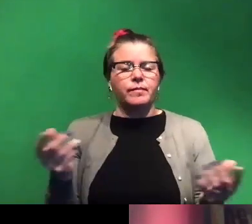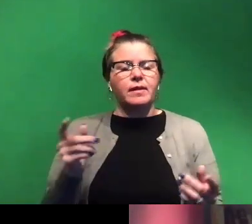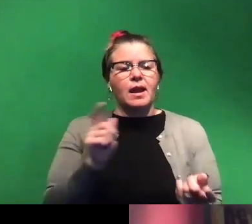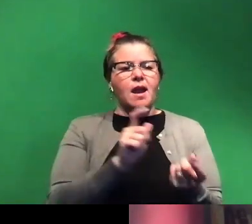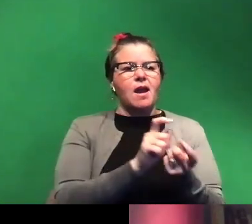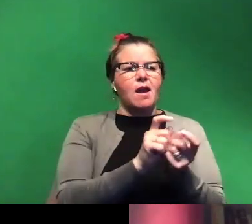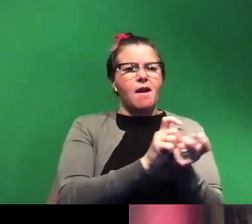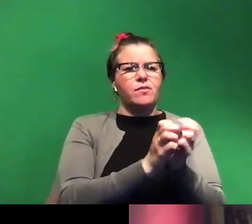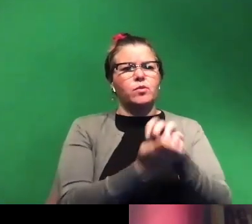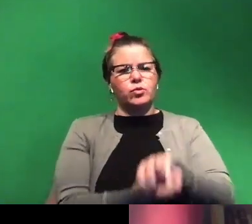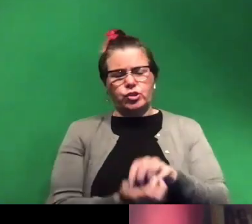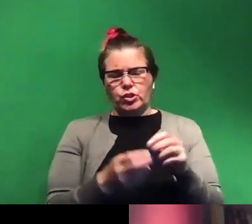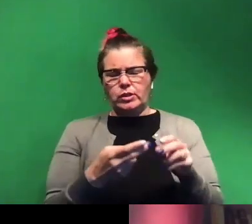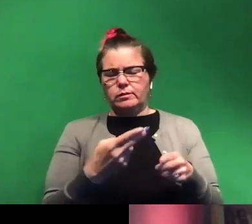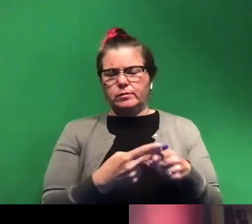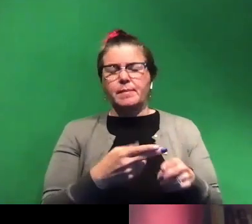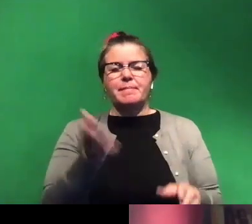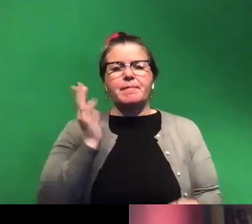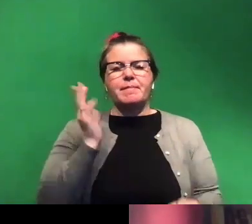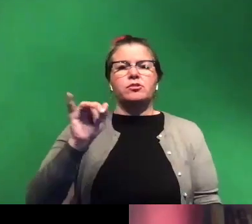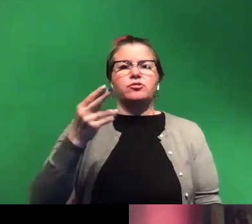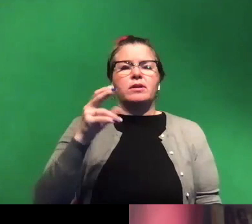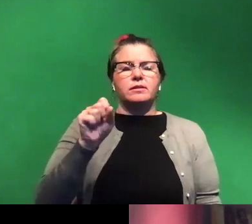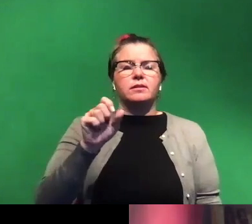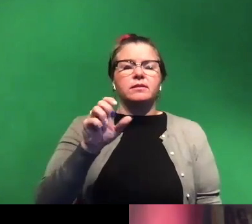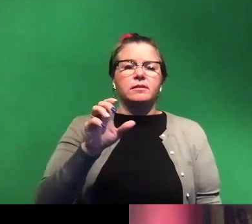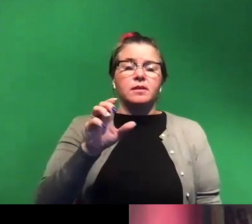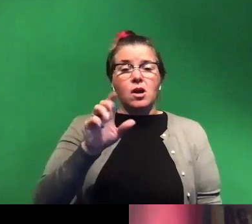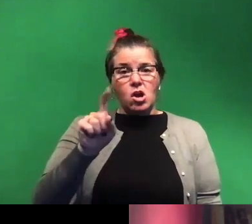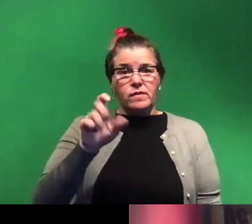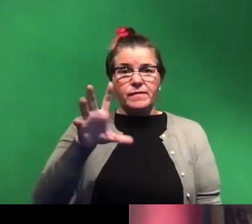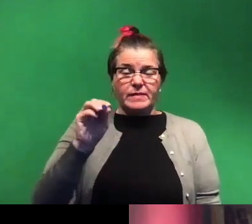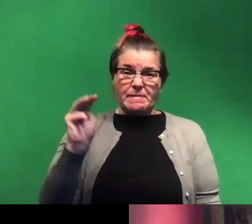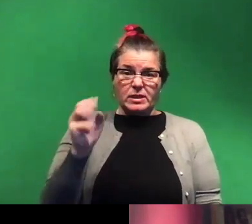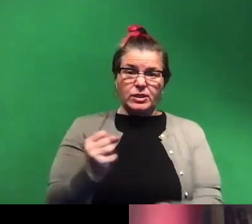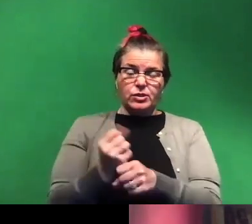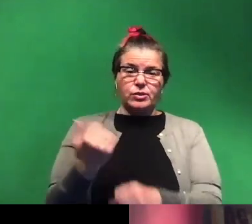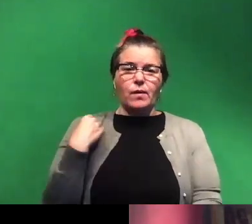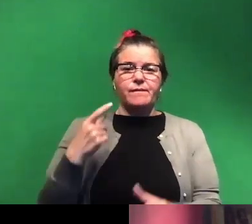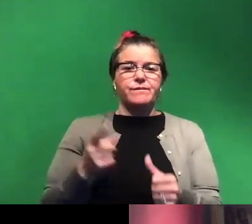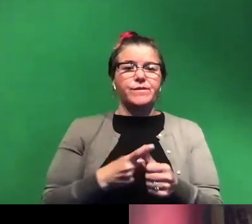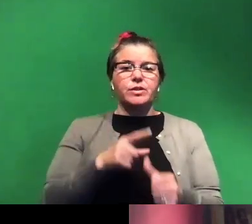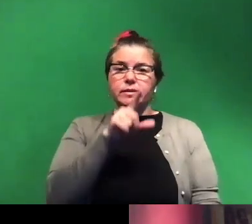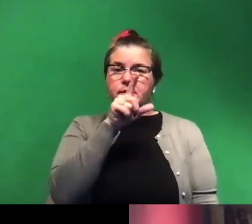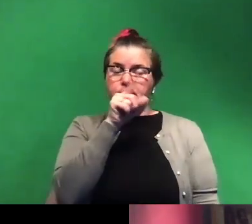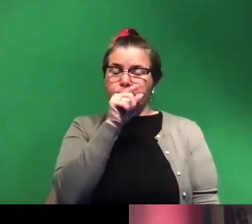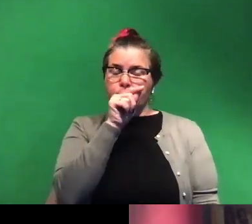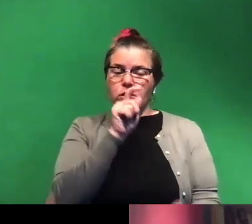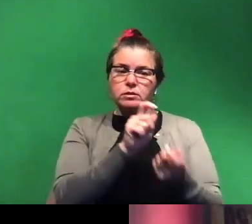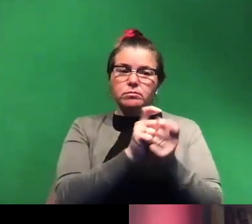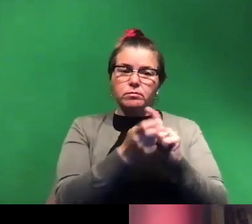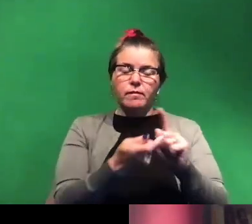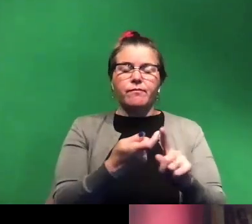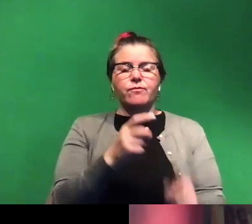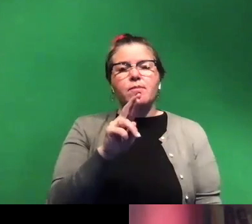terms, way back in the Jurassic, about 150 million years ago, the very first birds evolved from